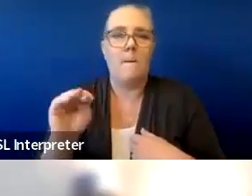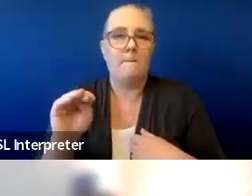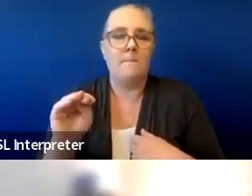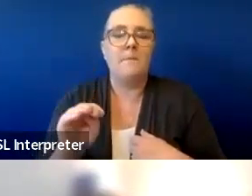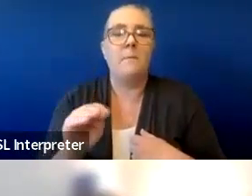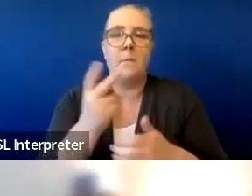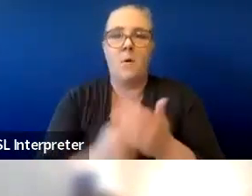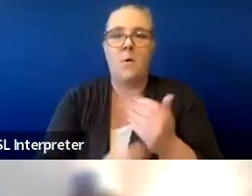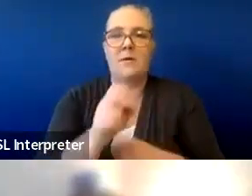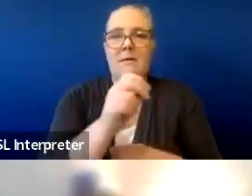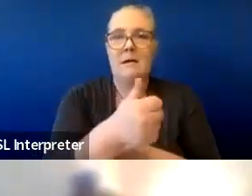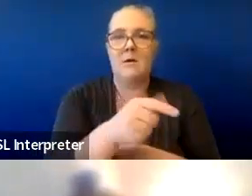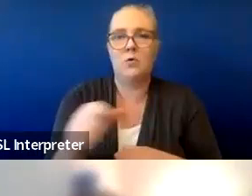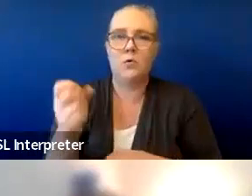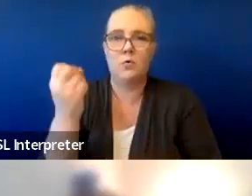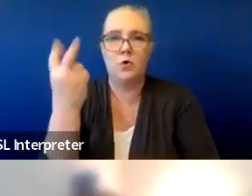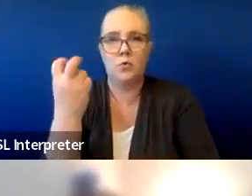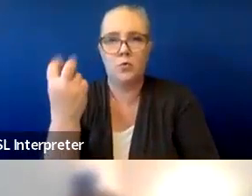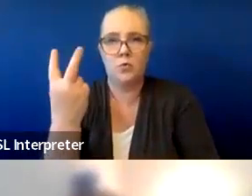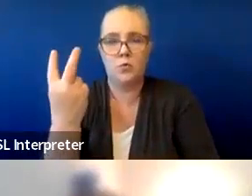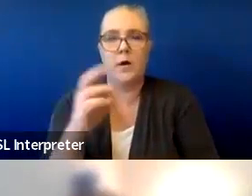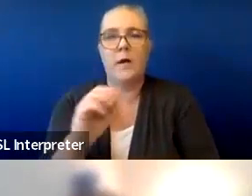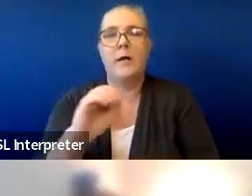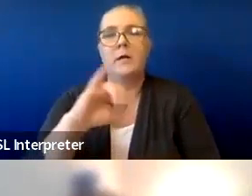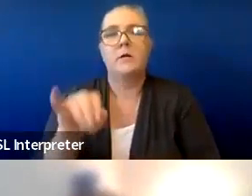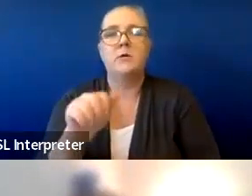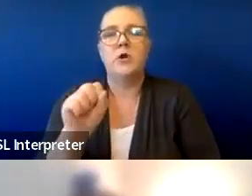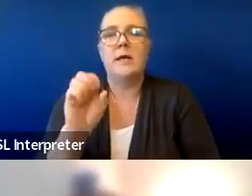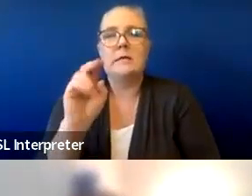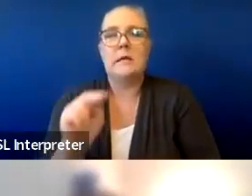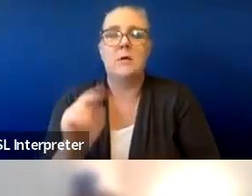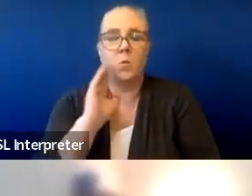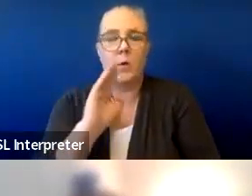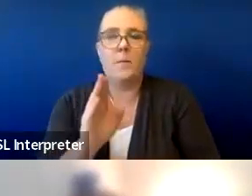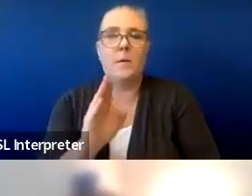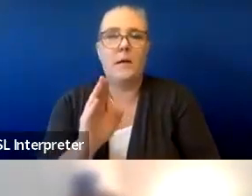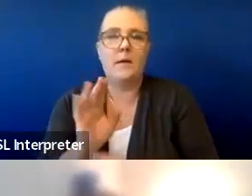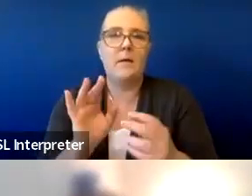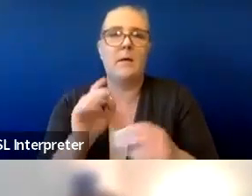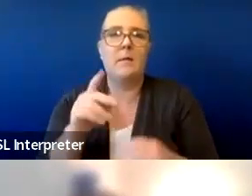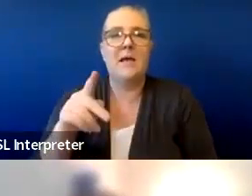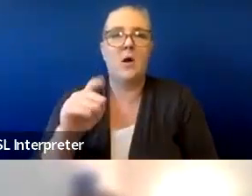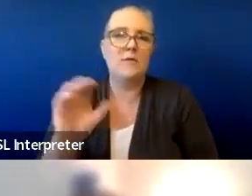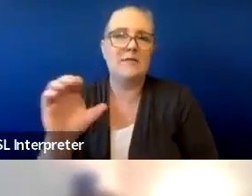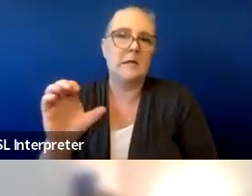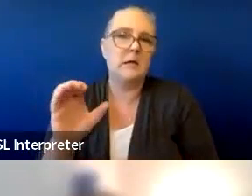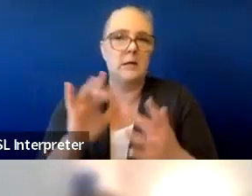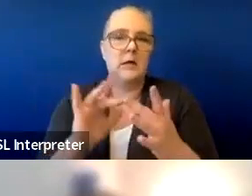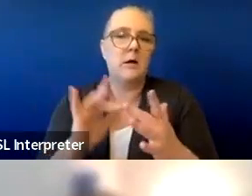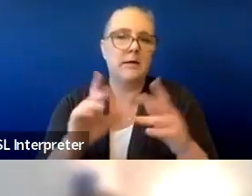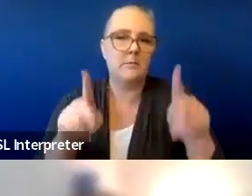noon. And Jason Scantleberry, our lead, will be the main contact for that one. So I'll put those both in the chat for you